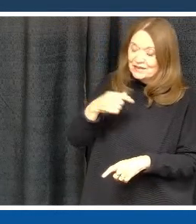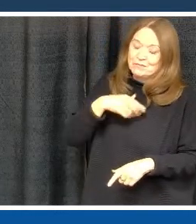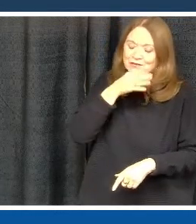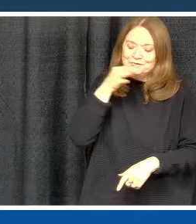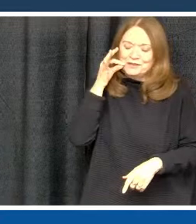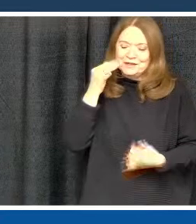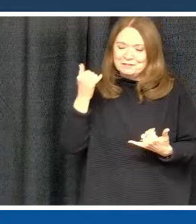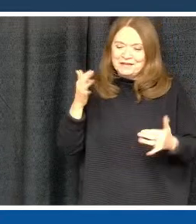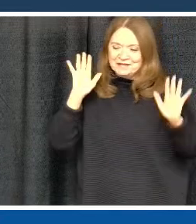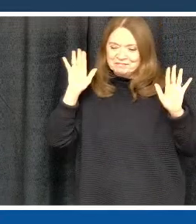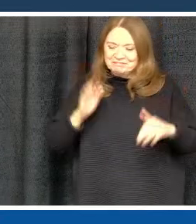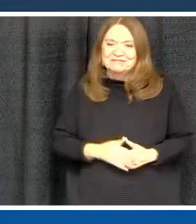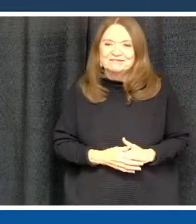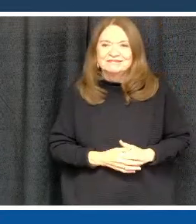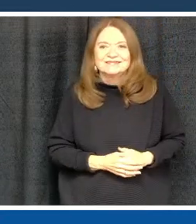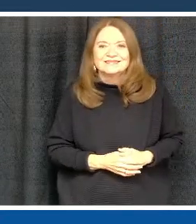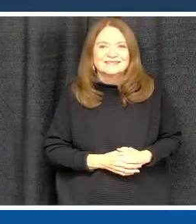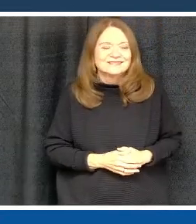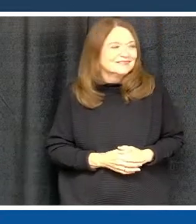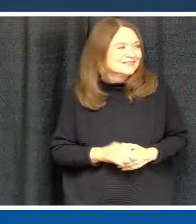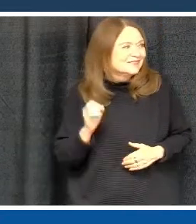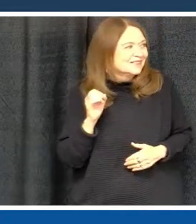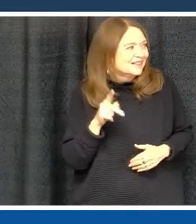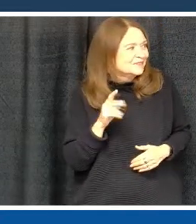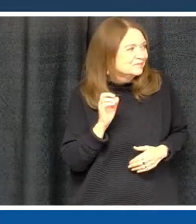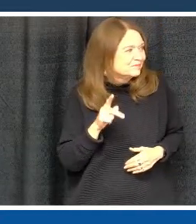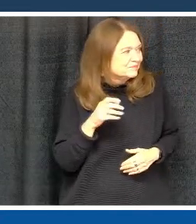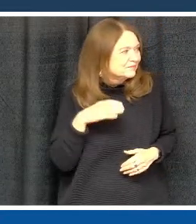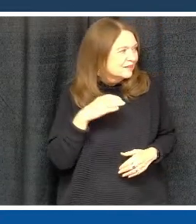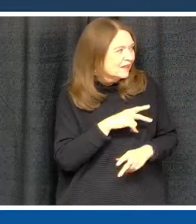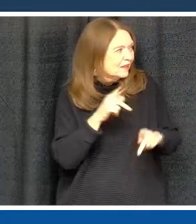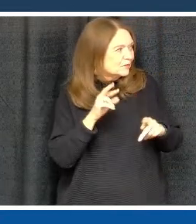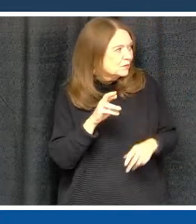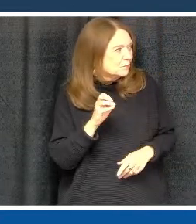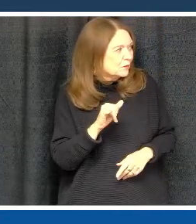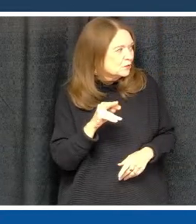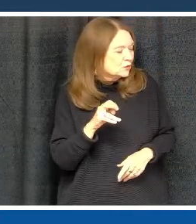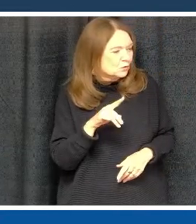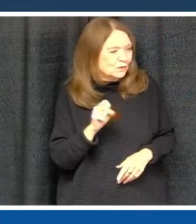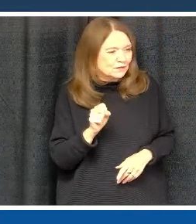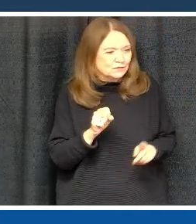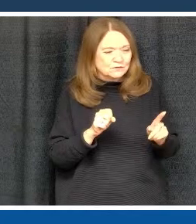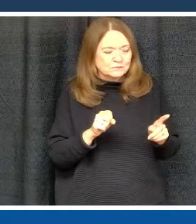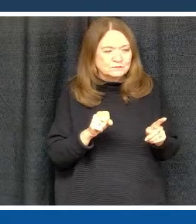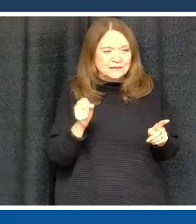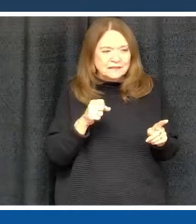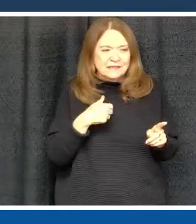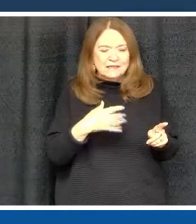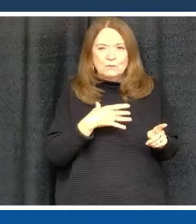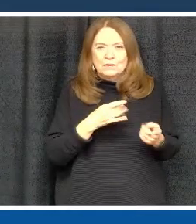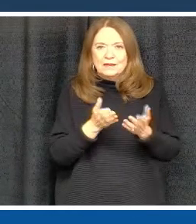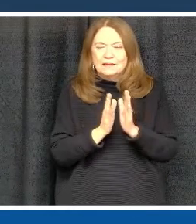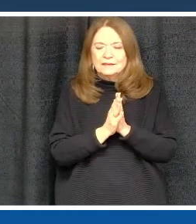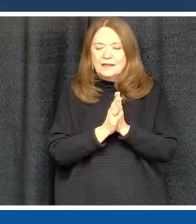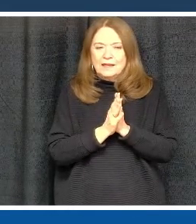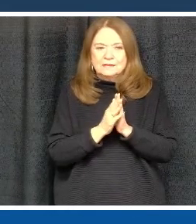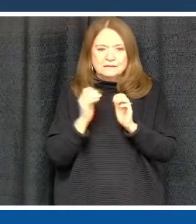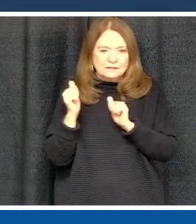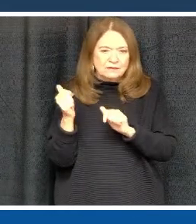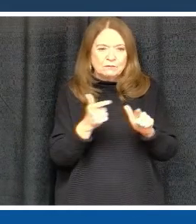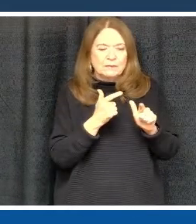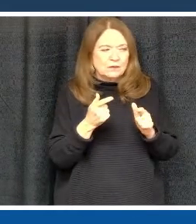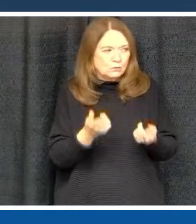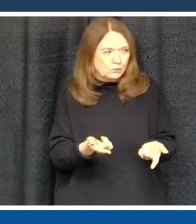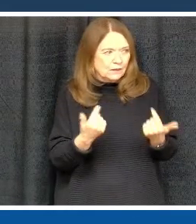up now. Thank Okay. you, Mayor. Okay. Councilperson Reynolds, you're recognized. Yeah, I would like to ask everyone who came